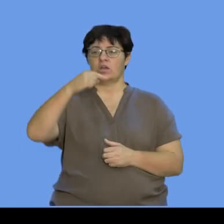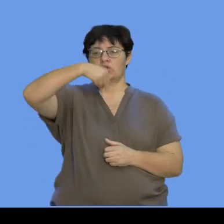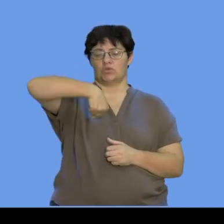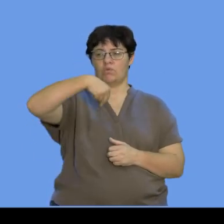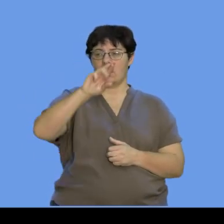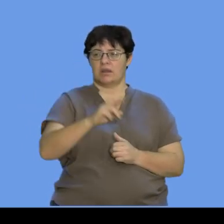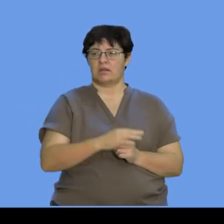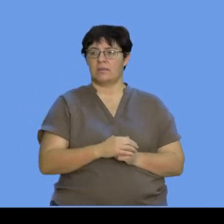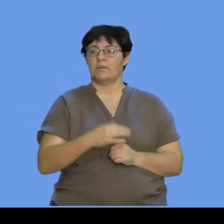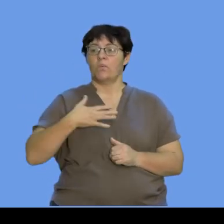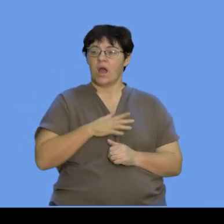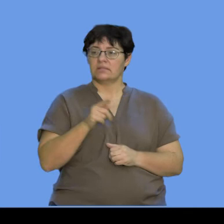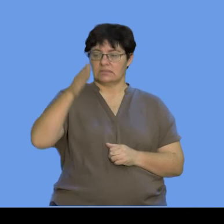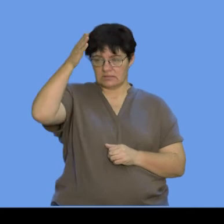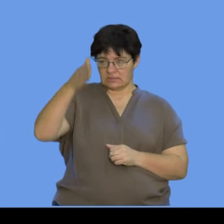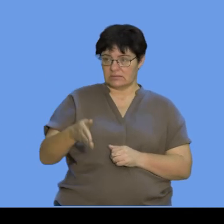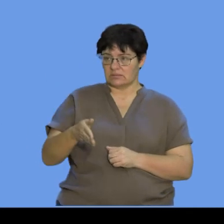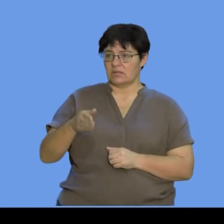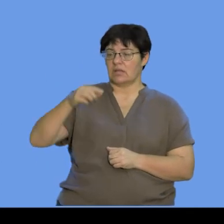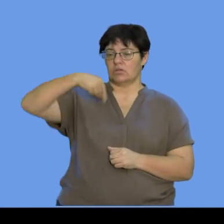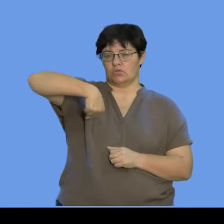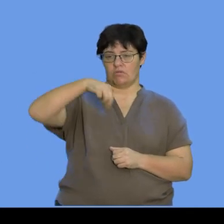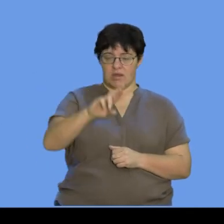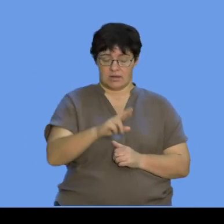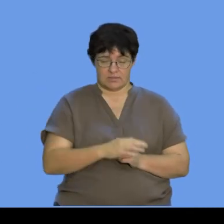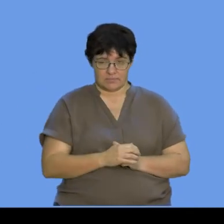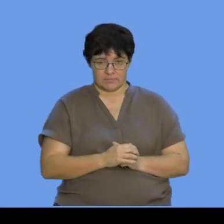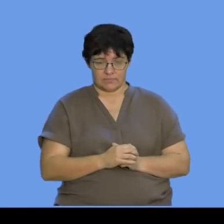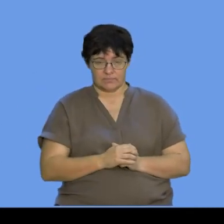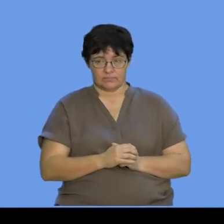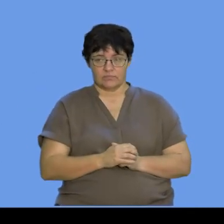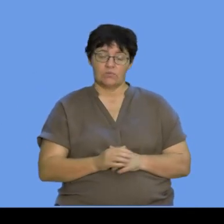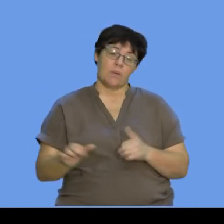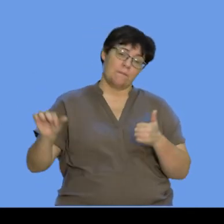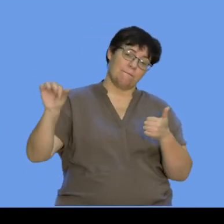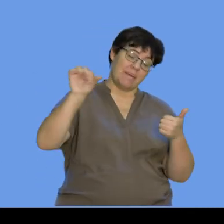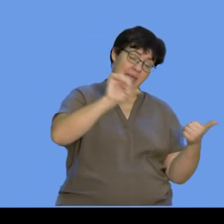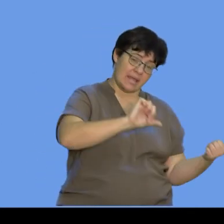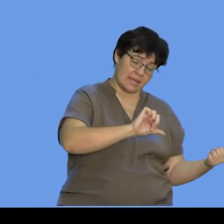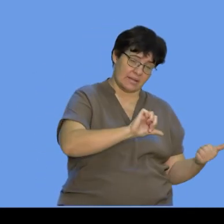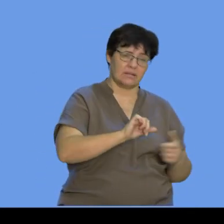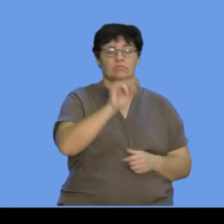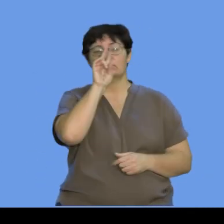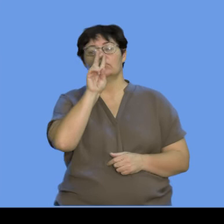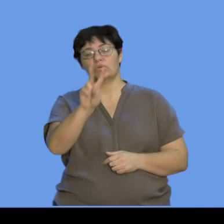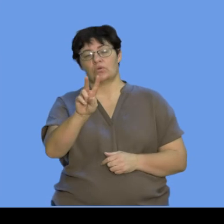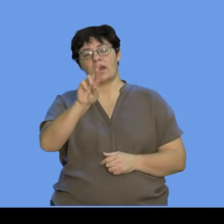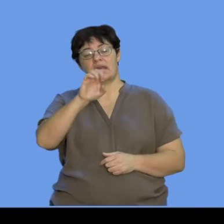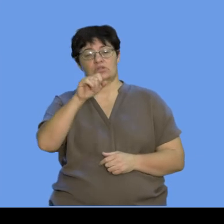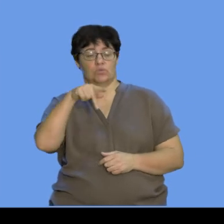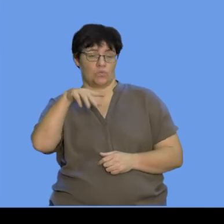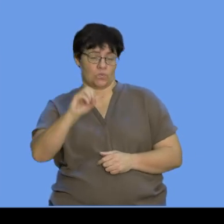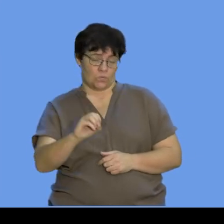the length of QR, so I want to find this length here. So I'm going to go back again and look at